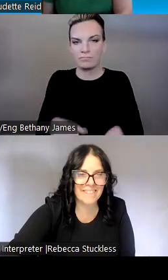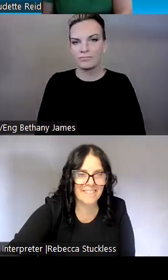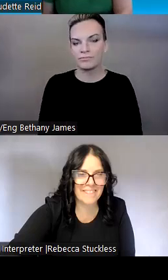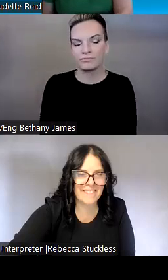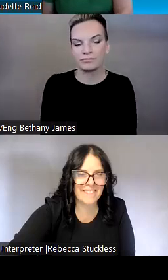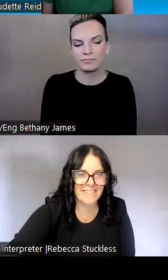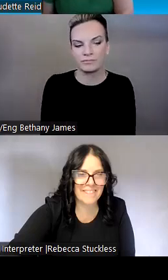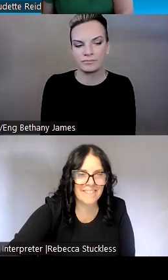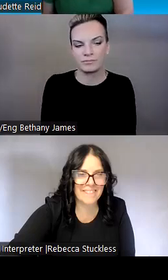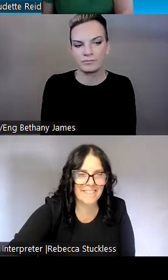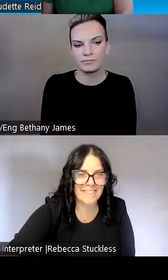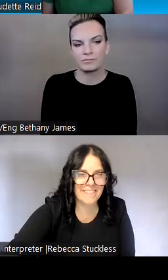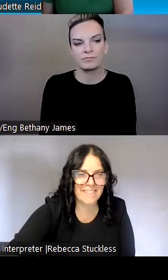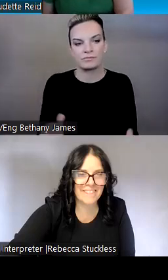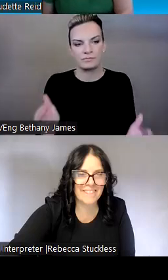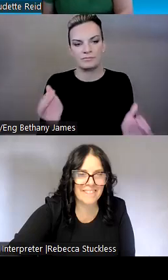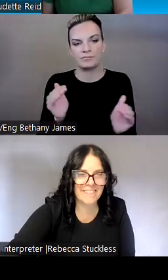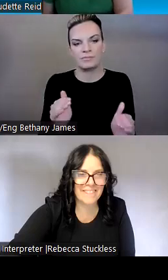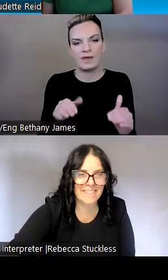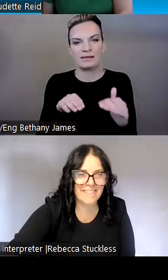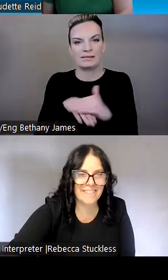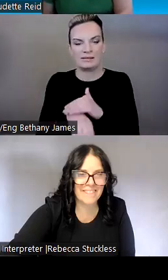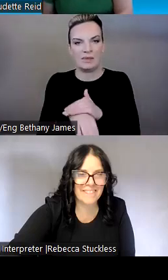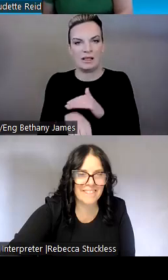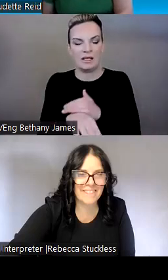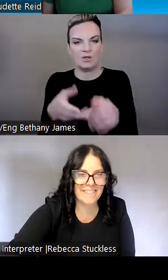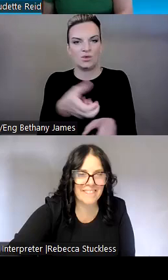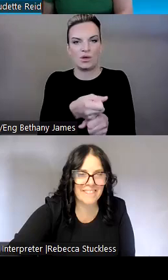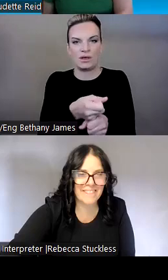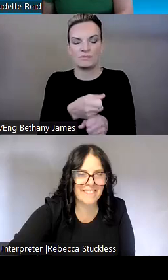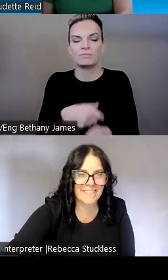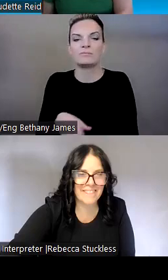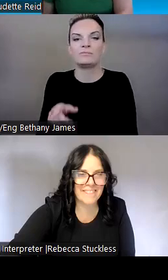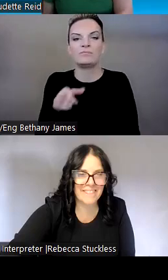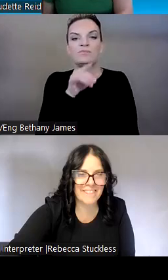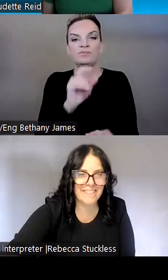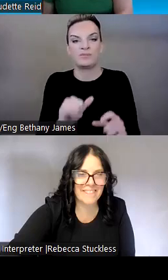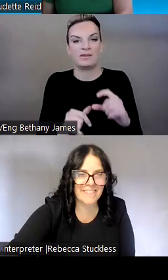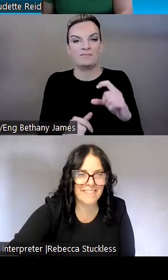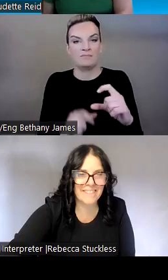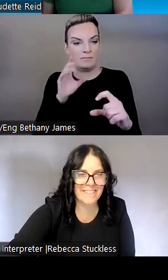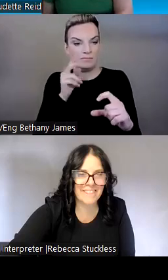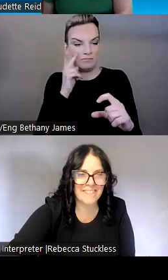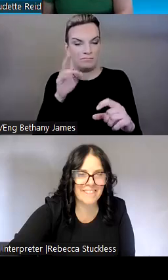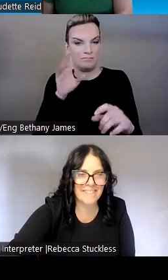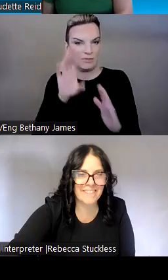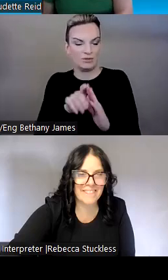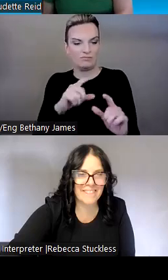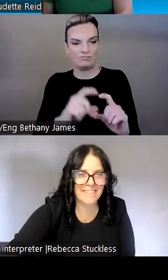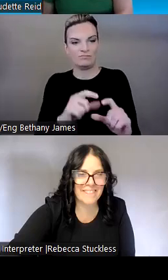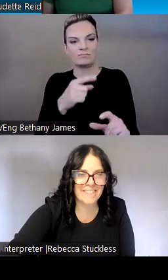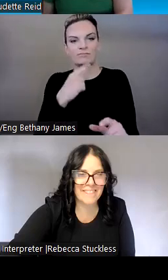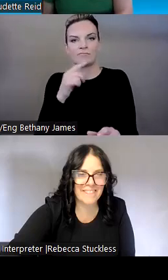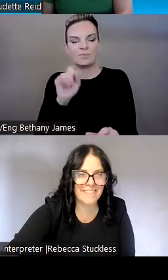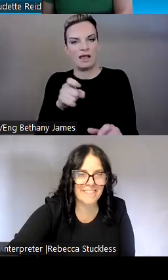Accessibility shortcut, it allows you to organize and customize features, accessibility features that you use the most